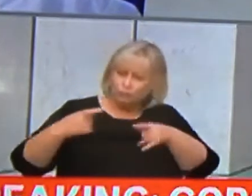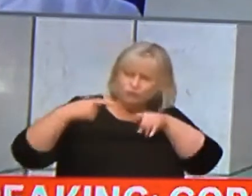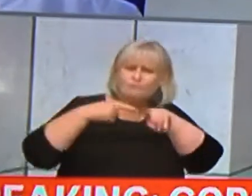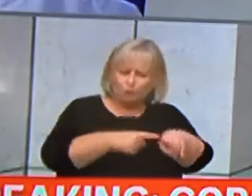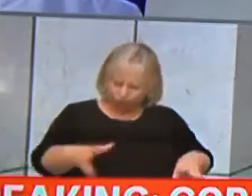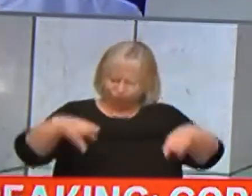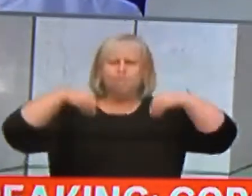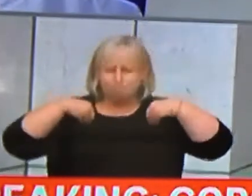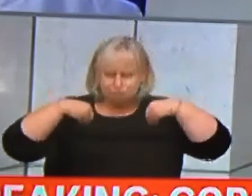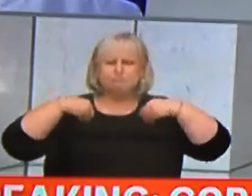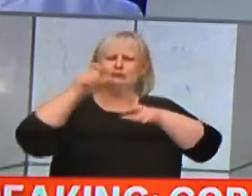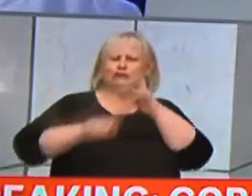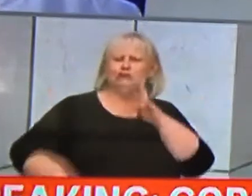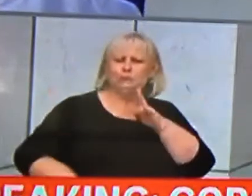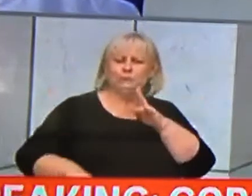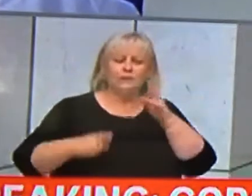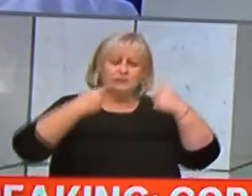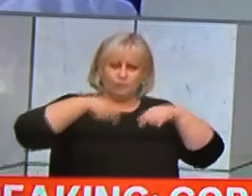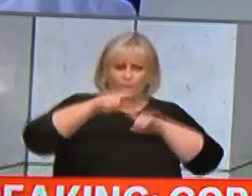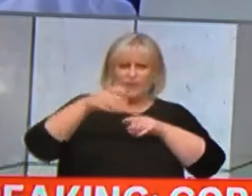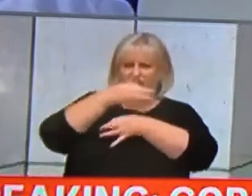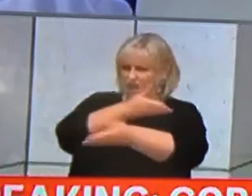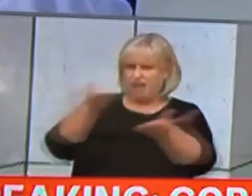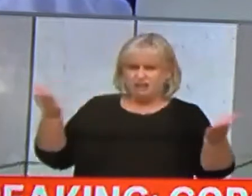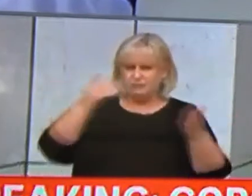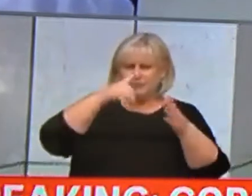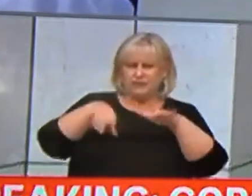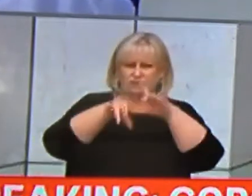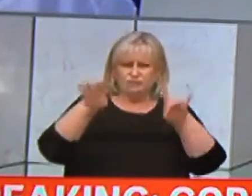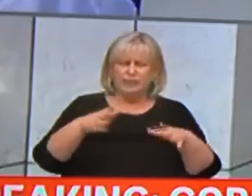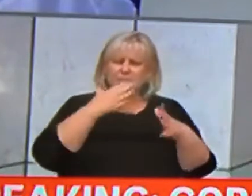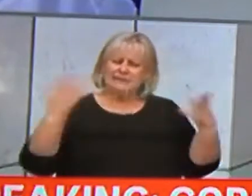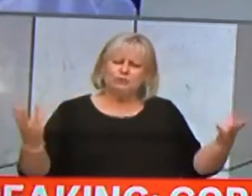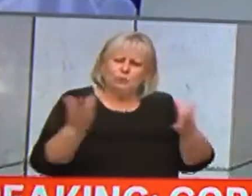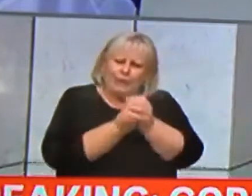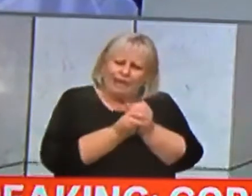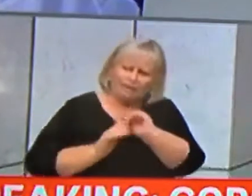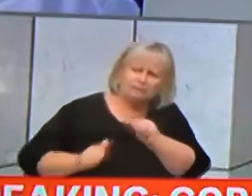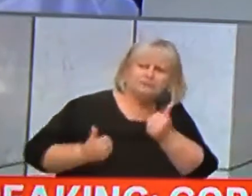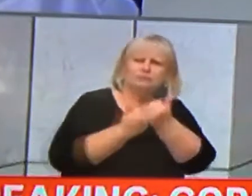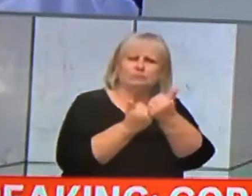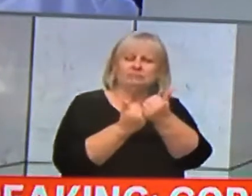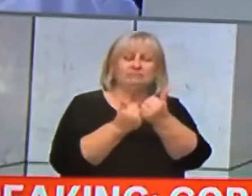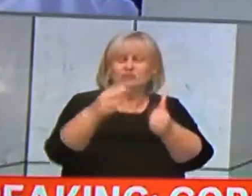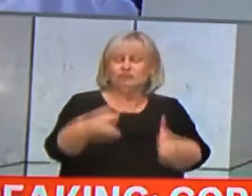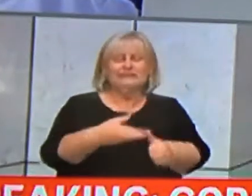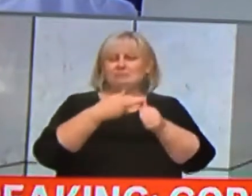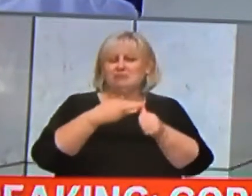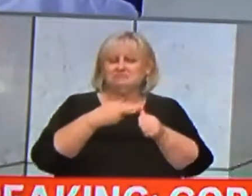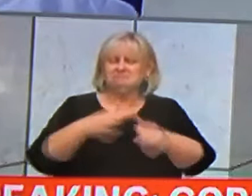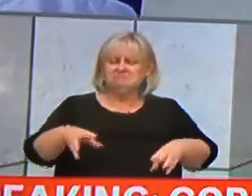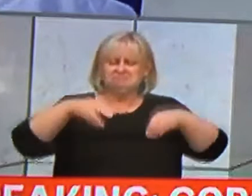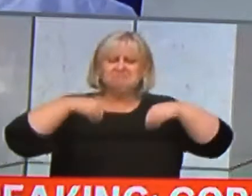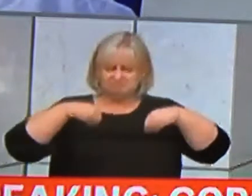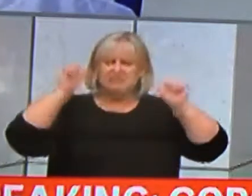this on. We've called on you as Australians to combine together in this effort, and your response over the past